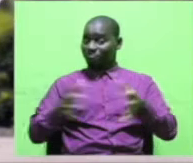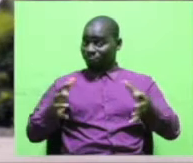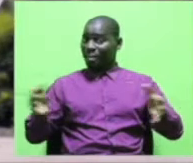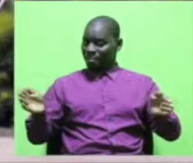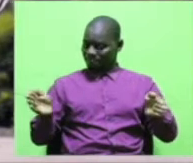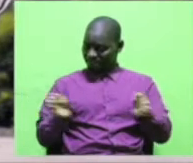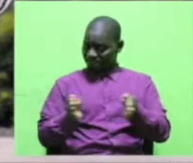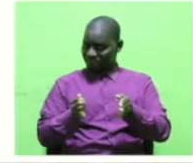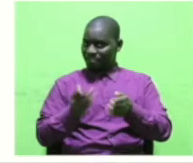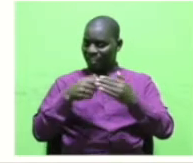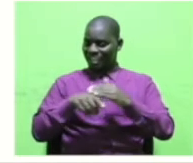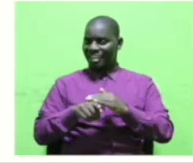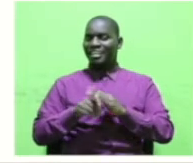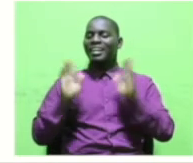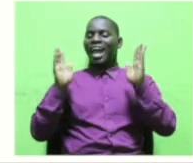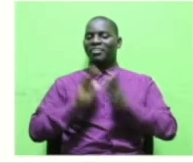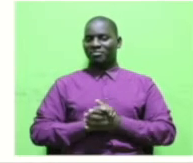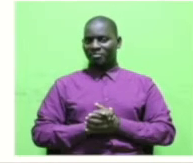come tired.